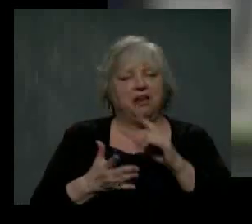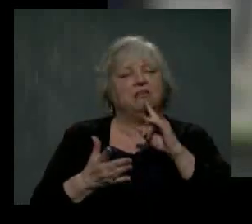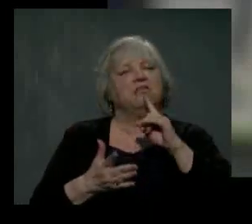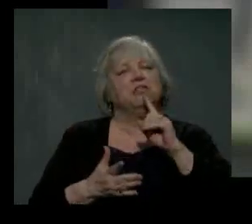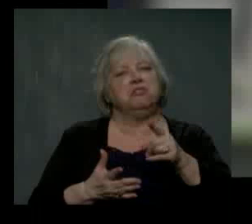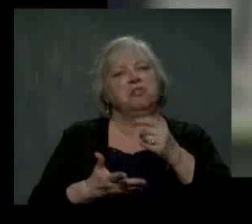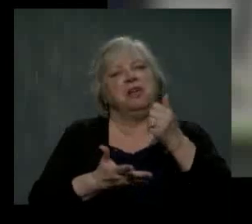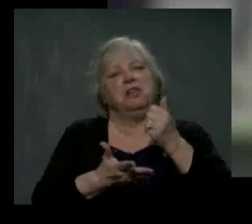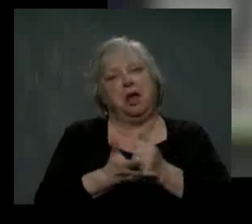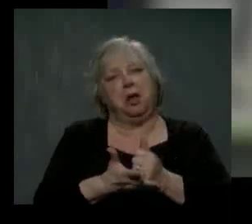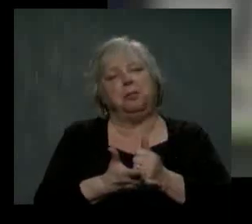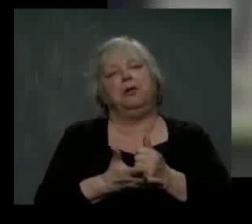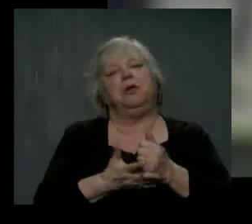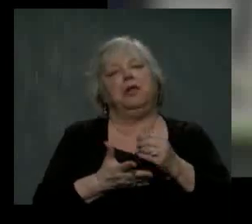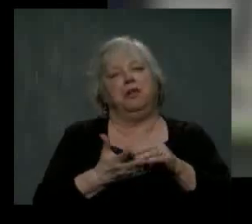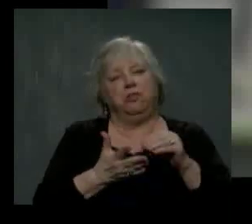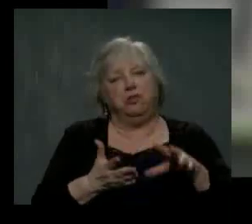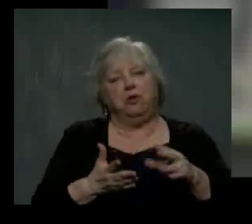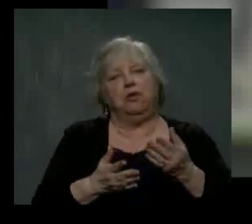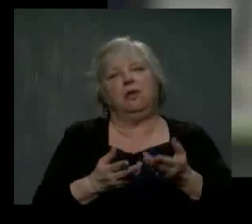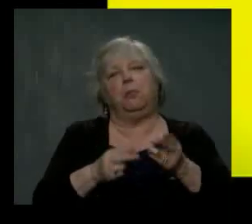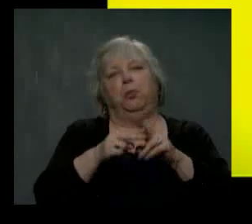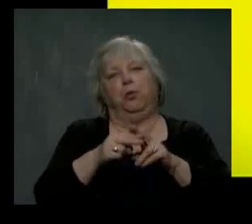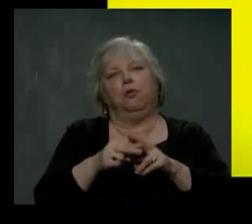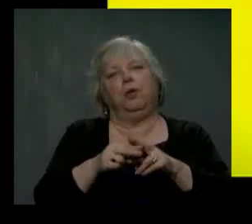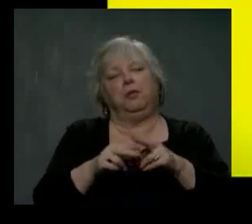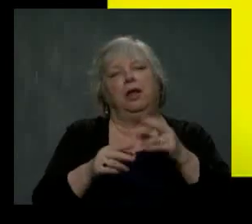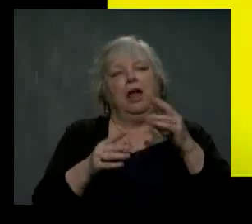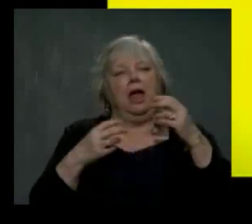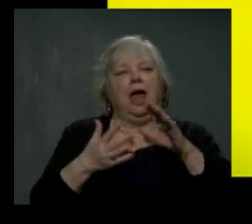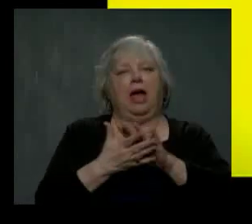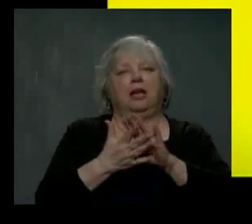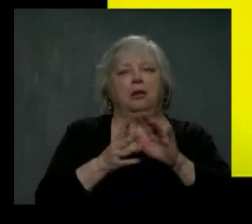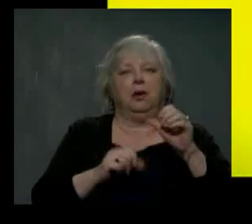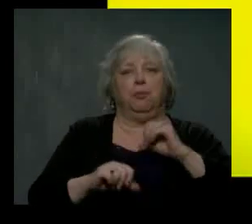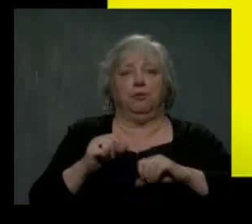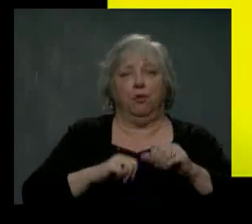to support that gain in academic performance.